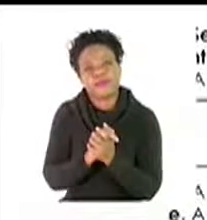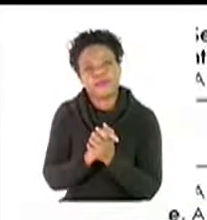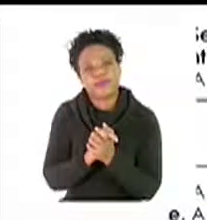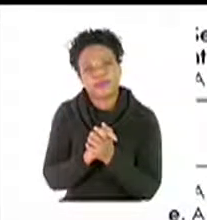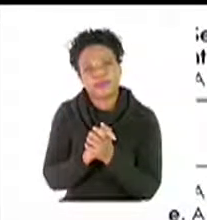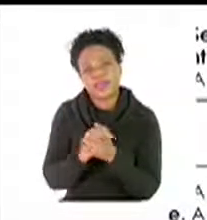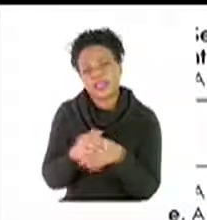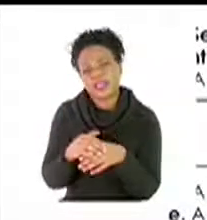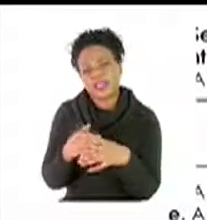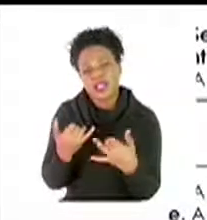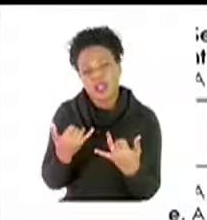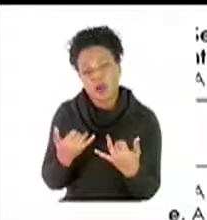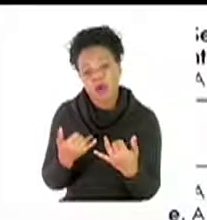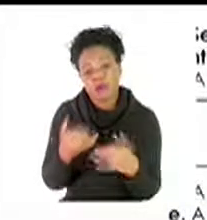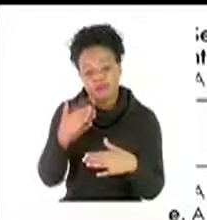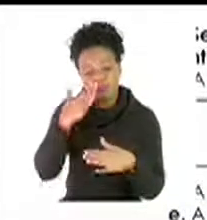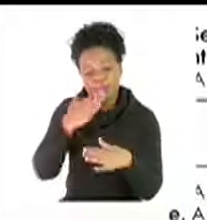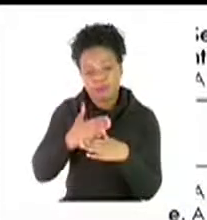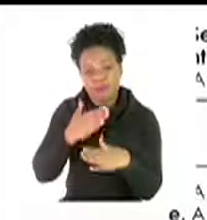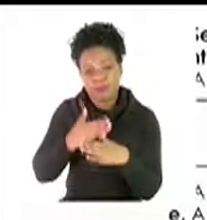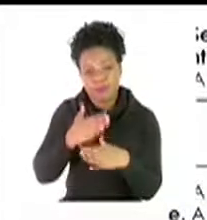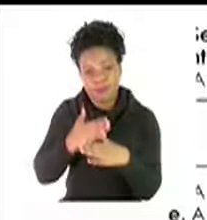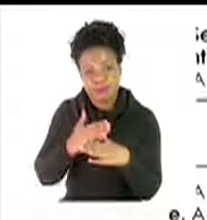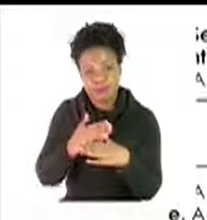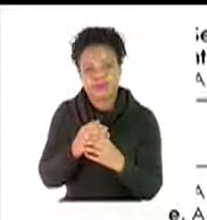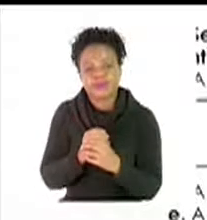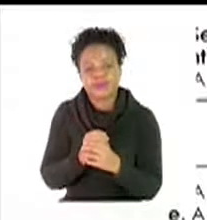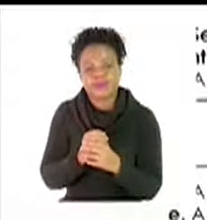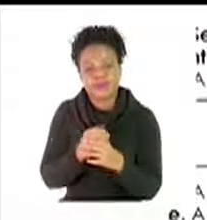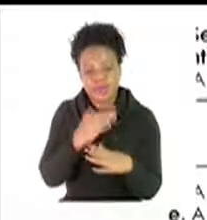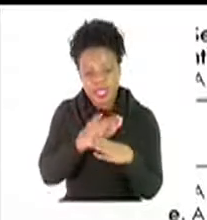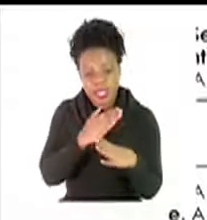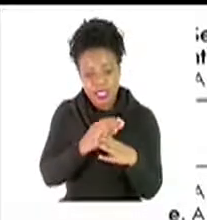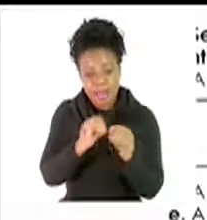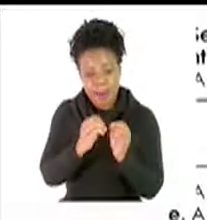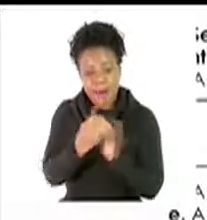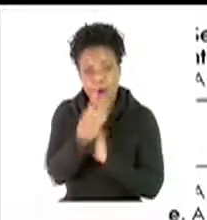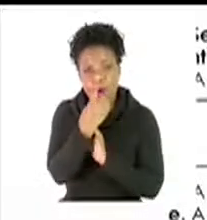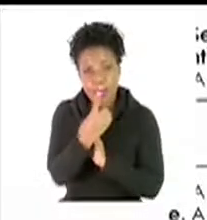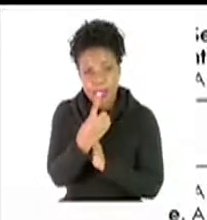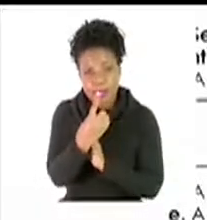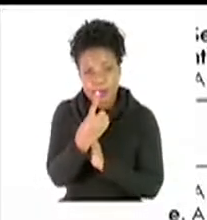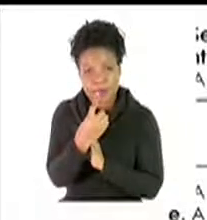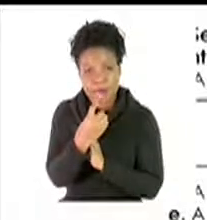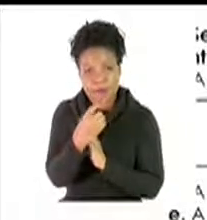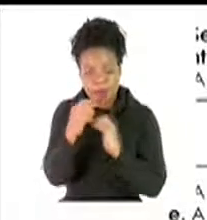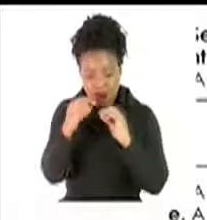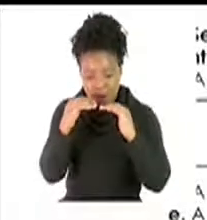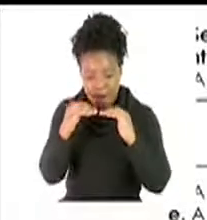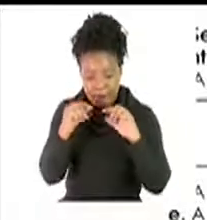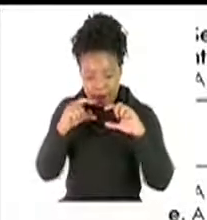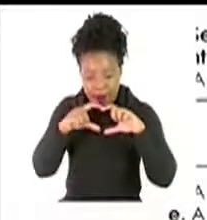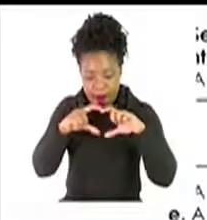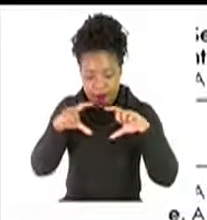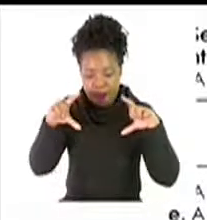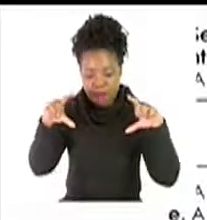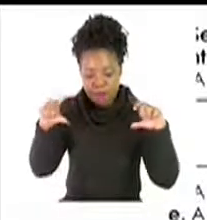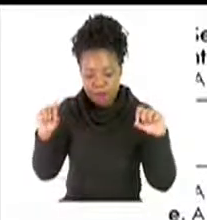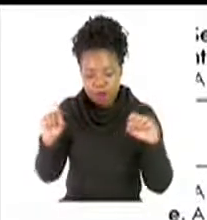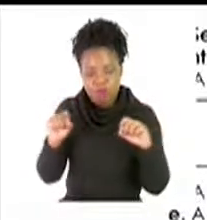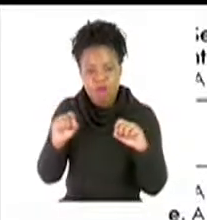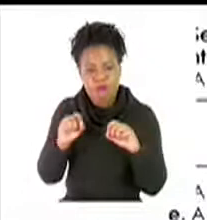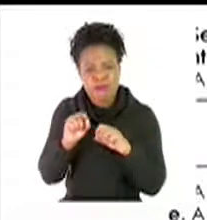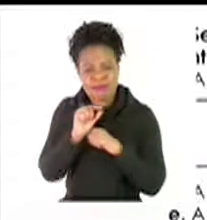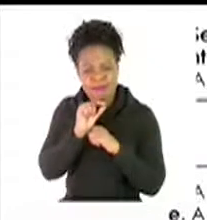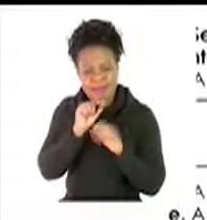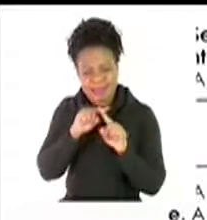activities. Number one, select the correct word from the box to complete the